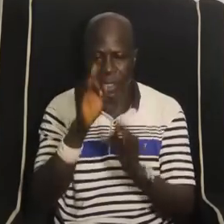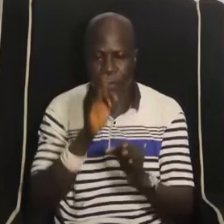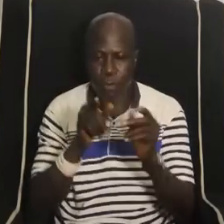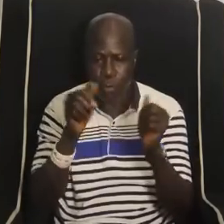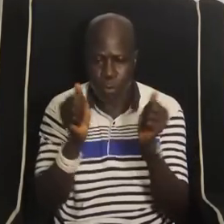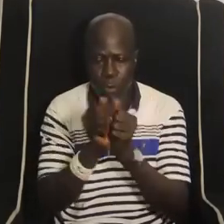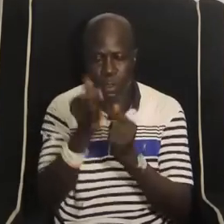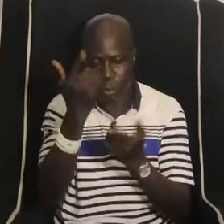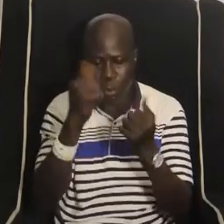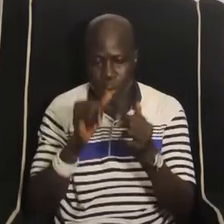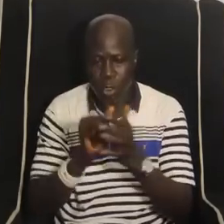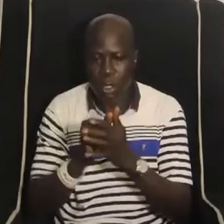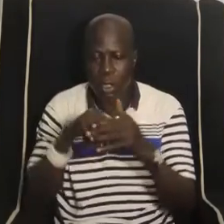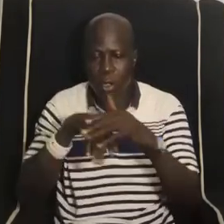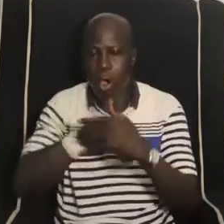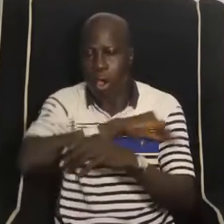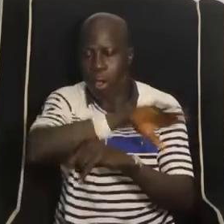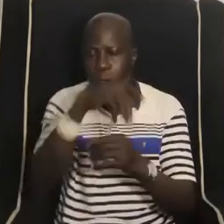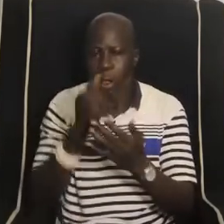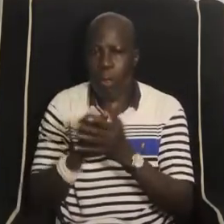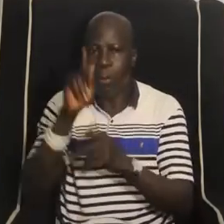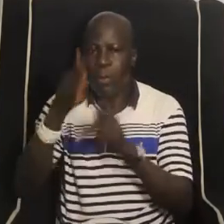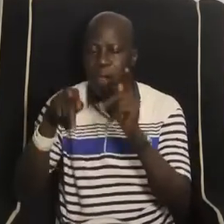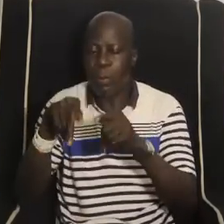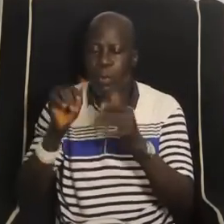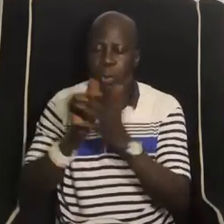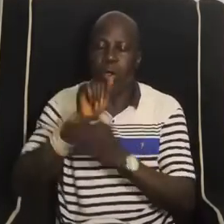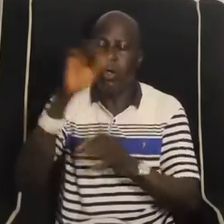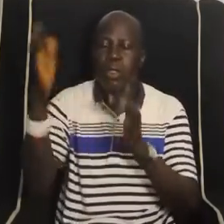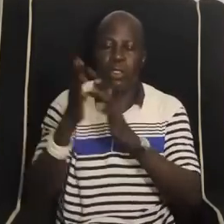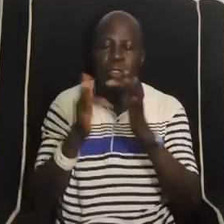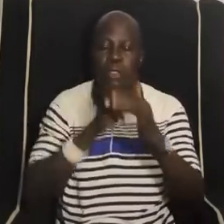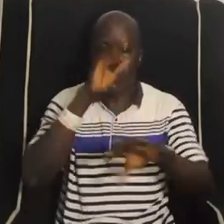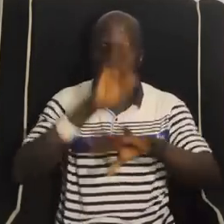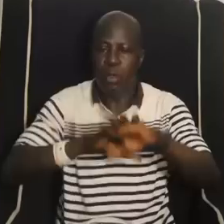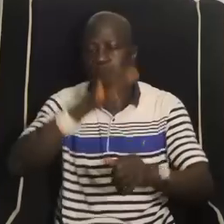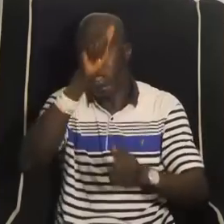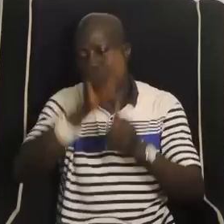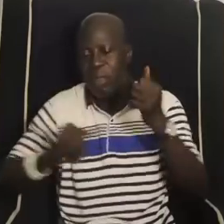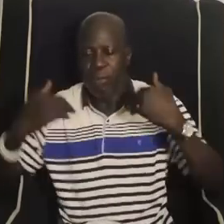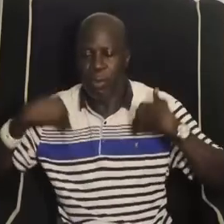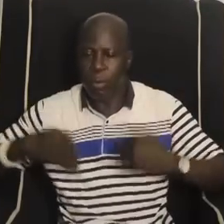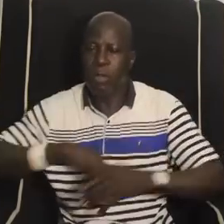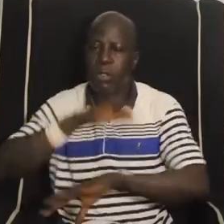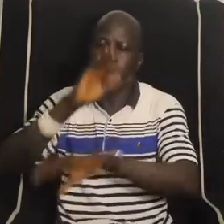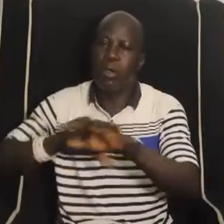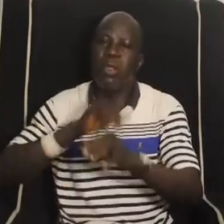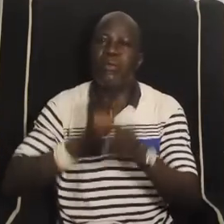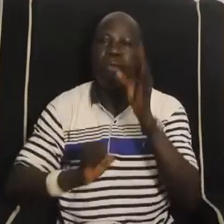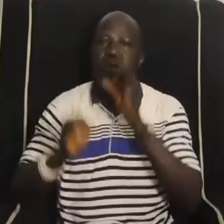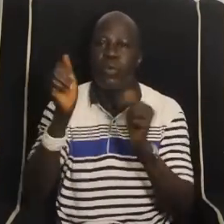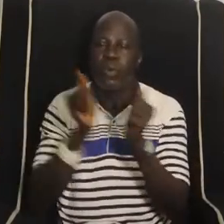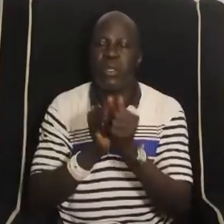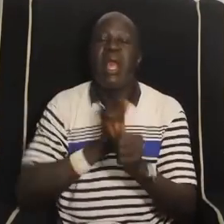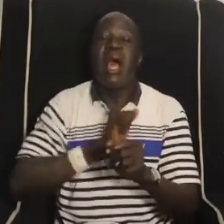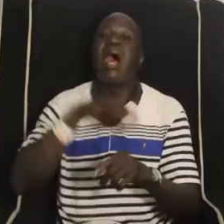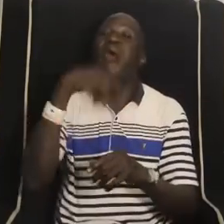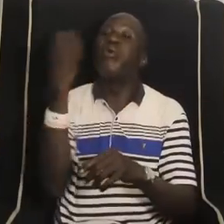fe ko wa. Yeah. Gbogbo eniyan ni Jesus pe. Any ba fe ko wa.